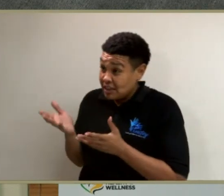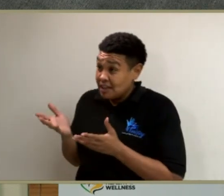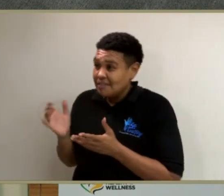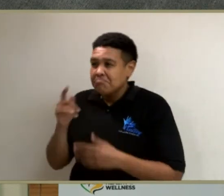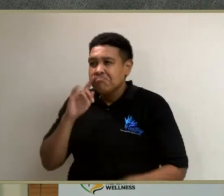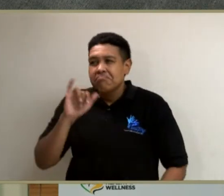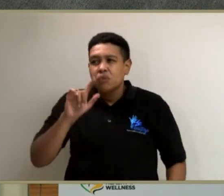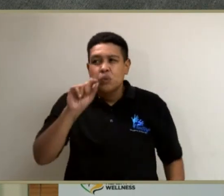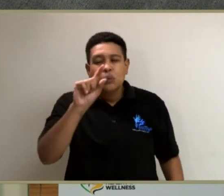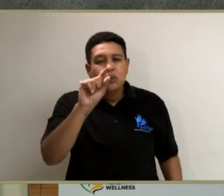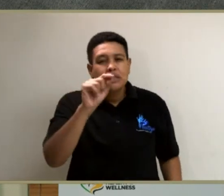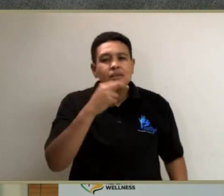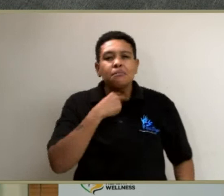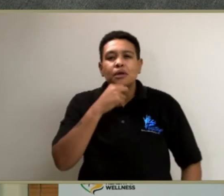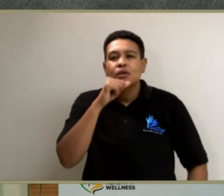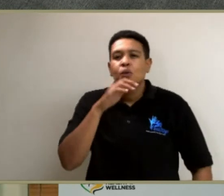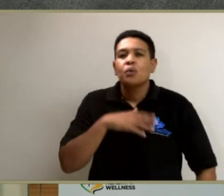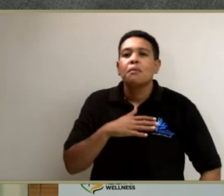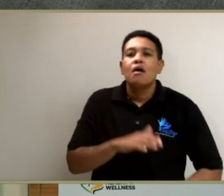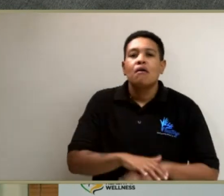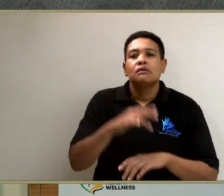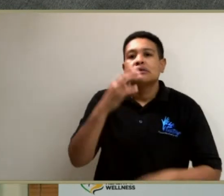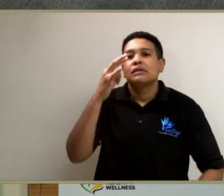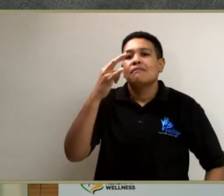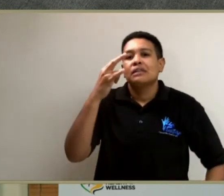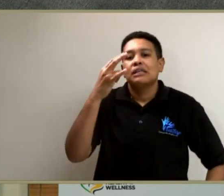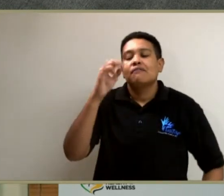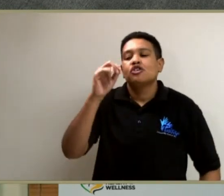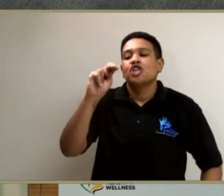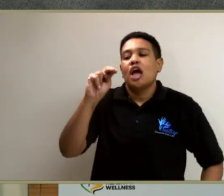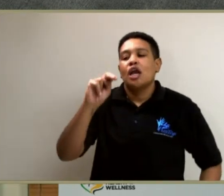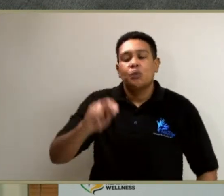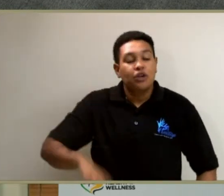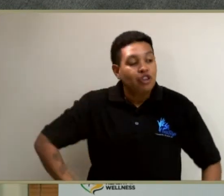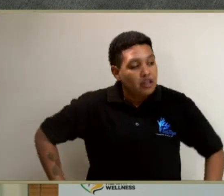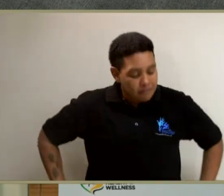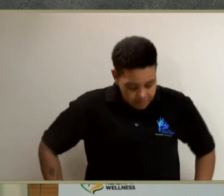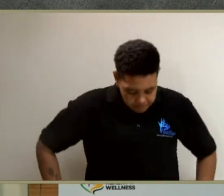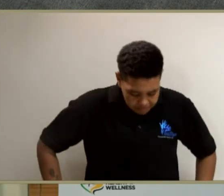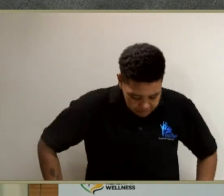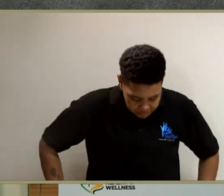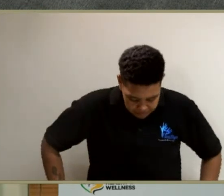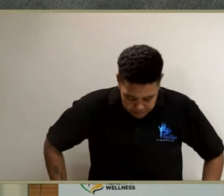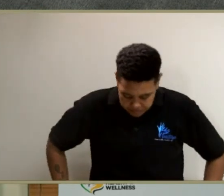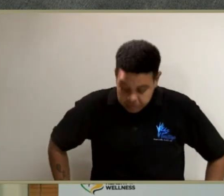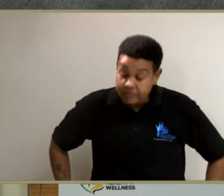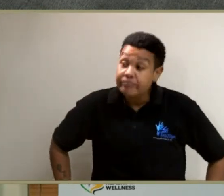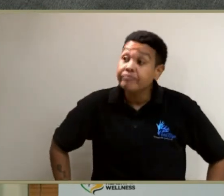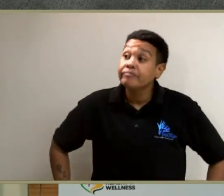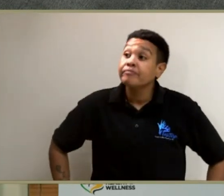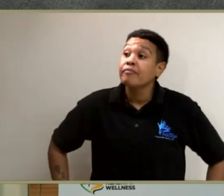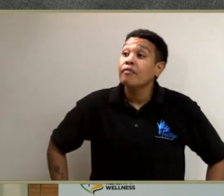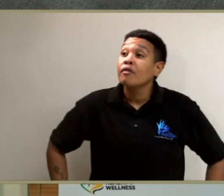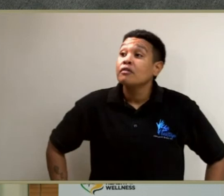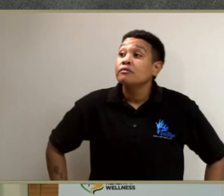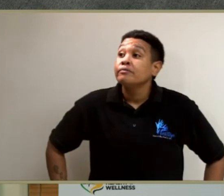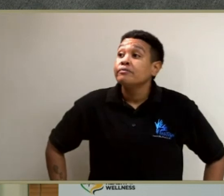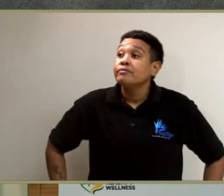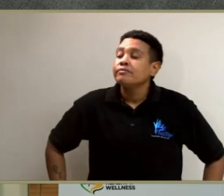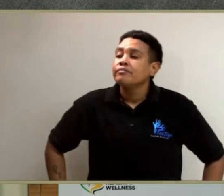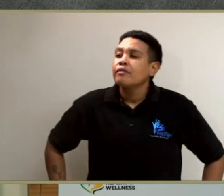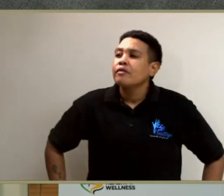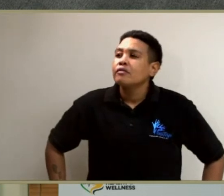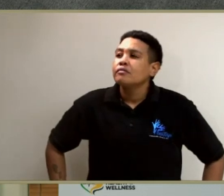looks like about 20 on the 17th of January. So that would be